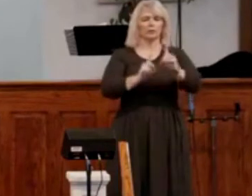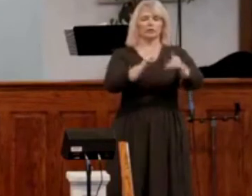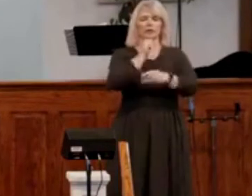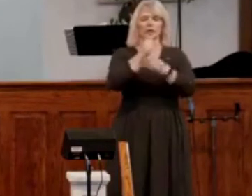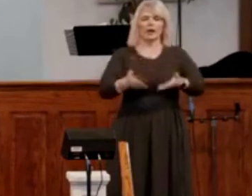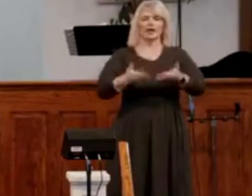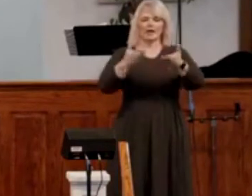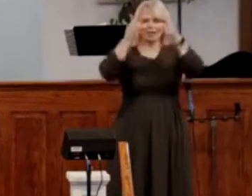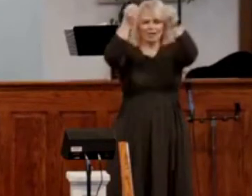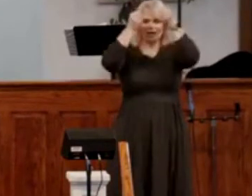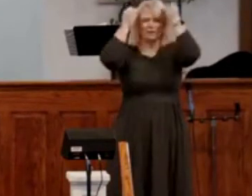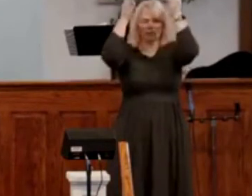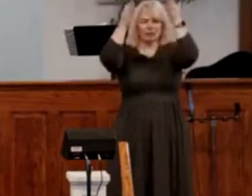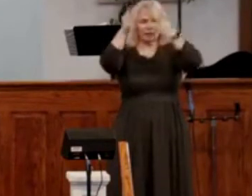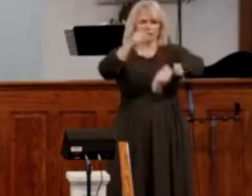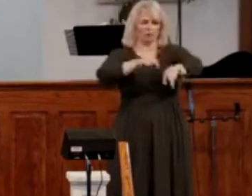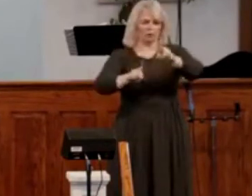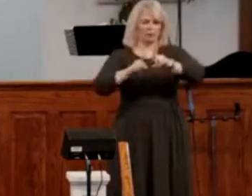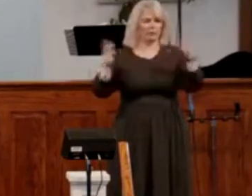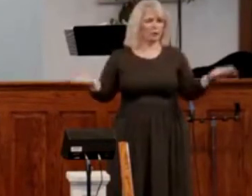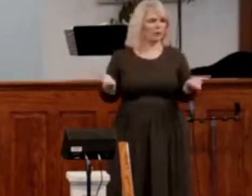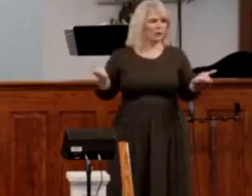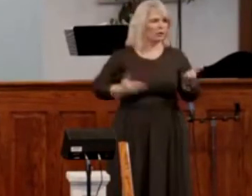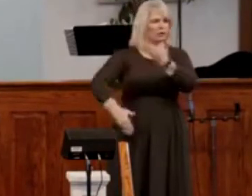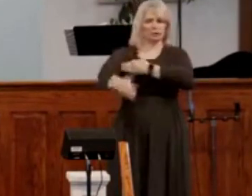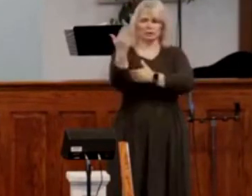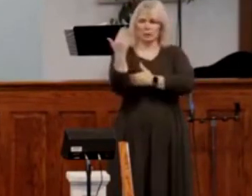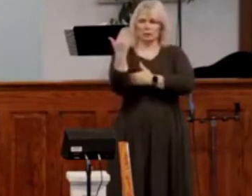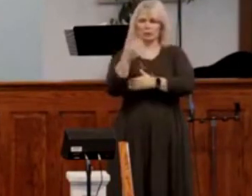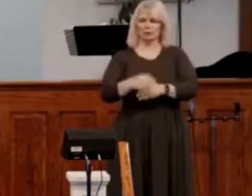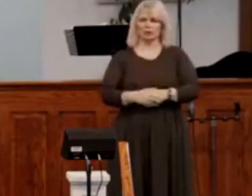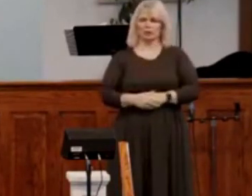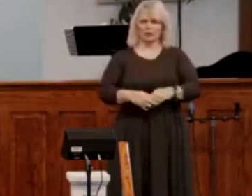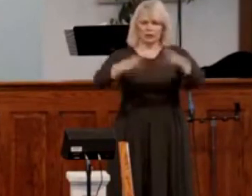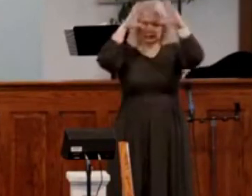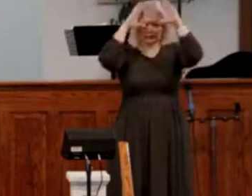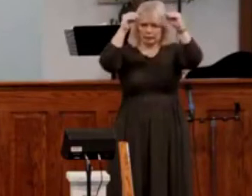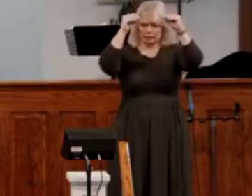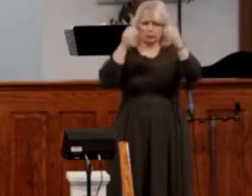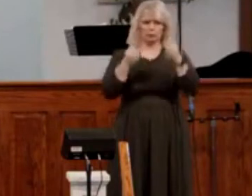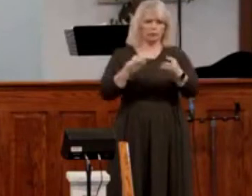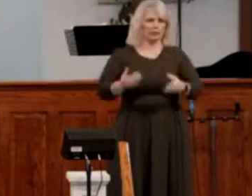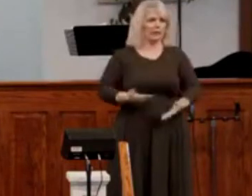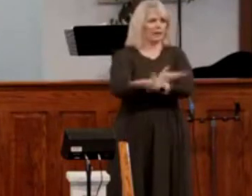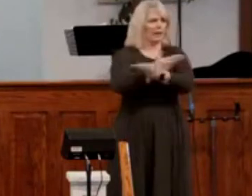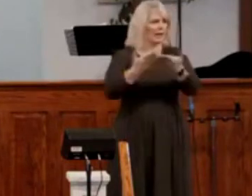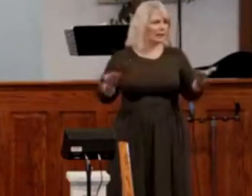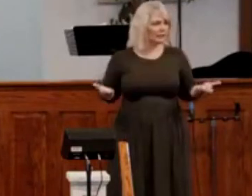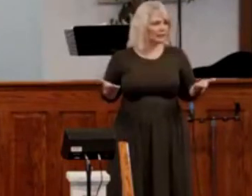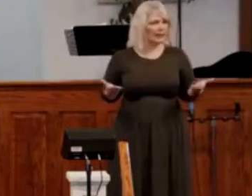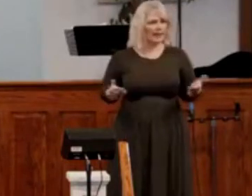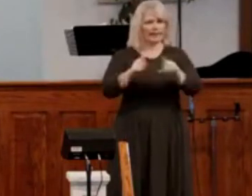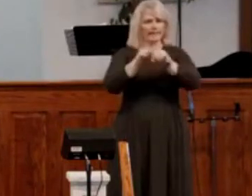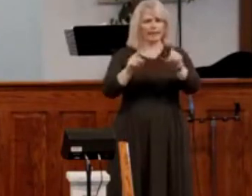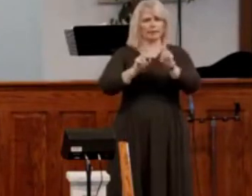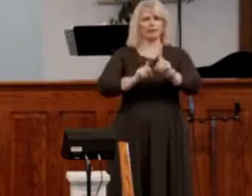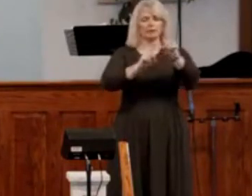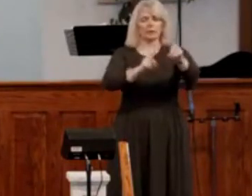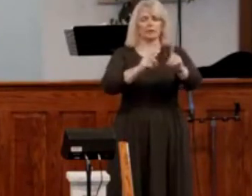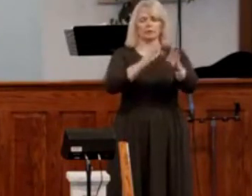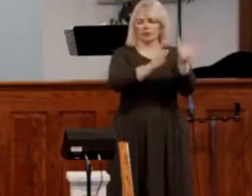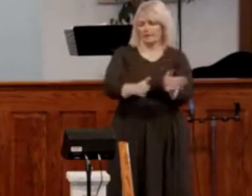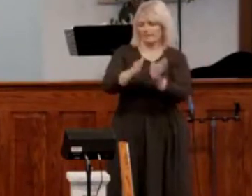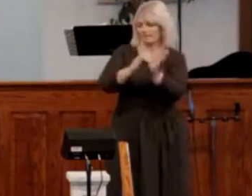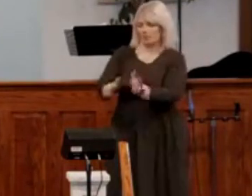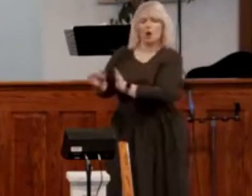We've got a lot of people in this room this morning, and I can teach you a lot of things, but discipleship is the process of taking